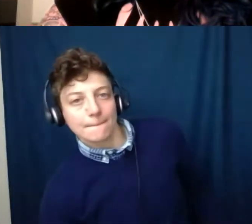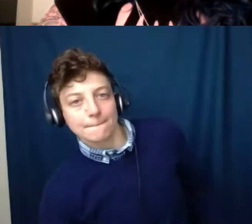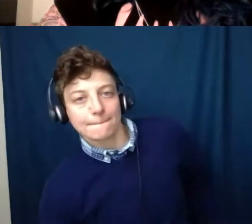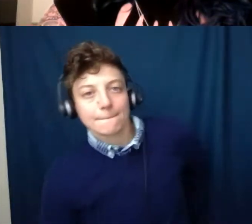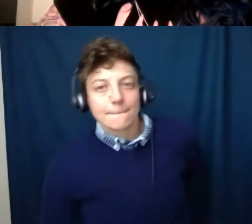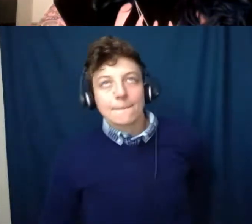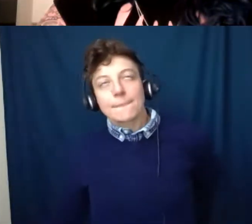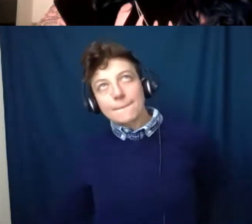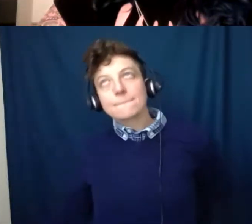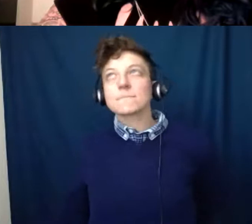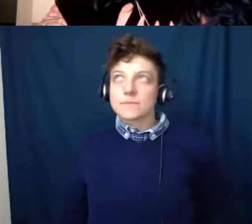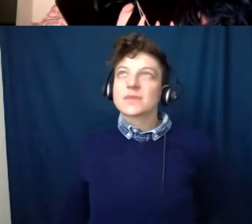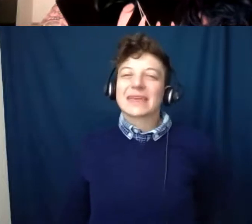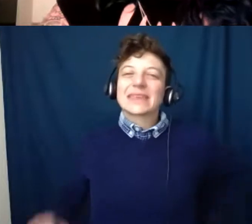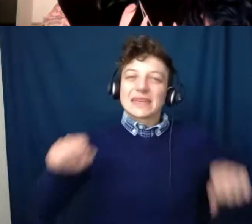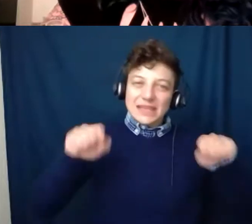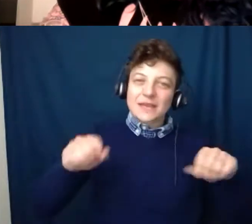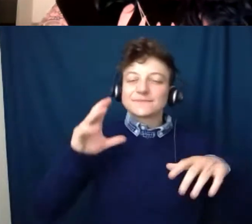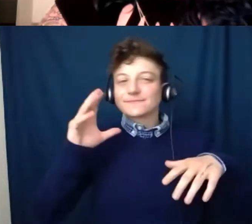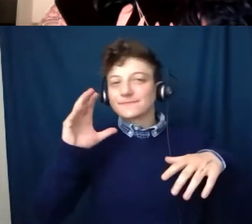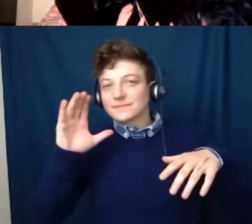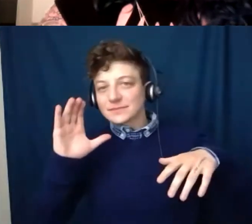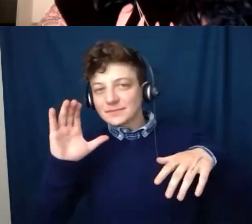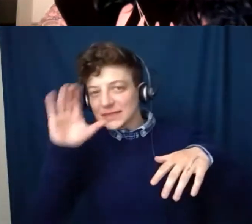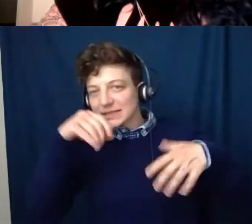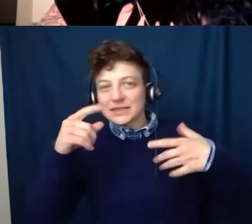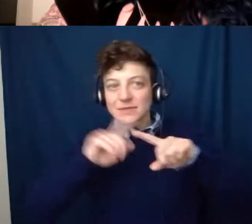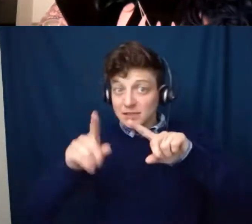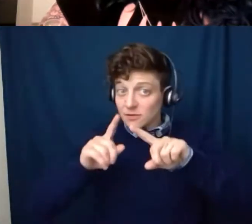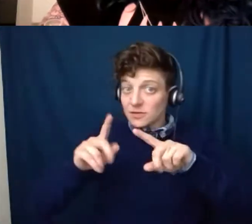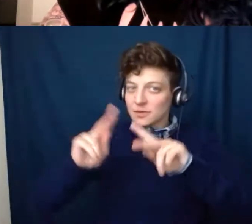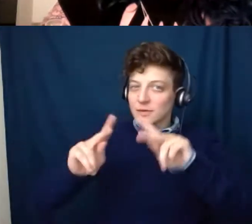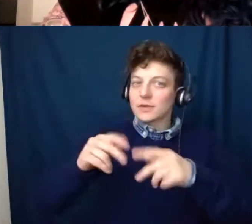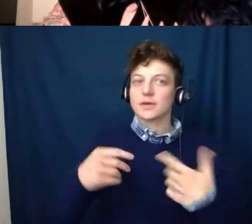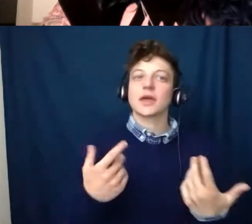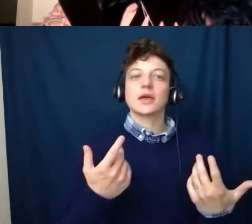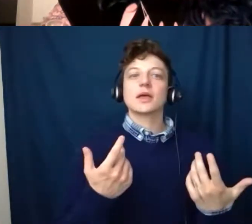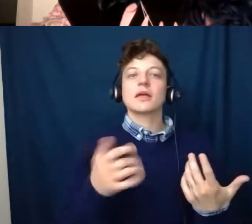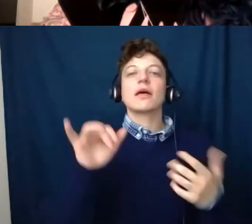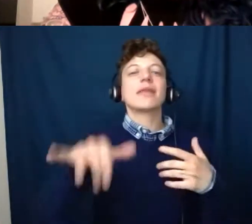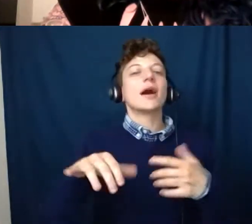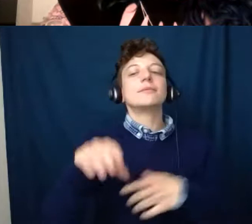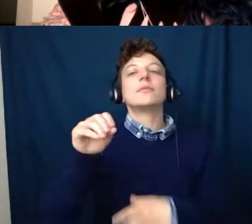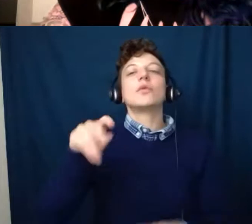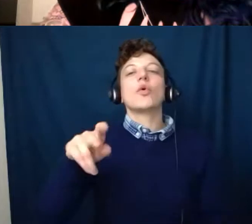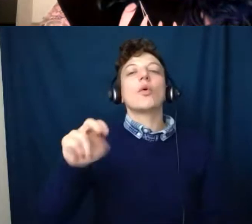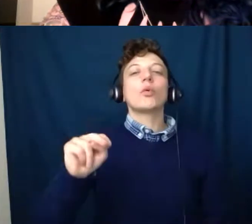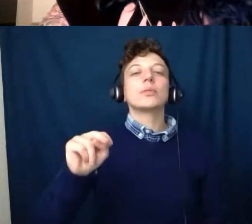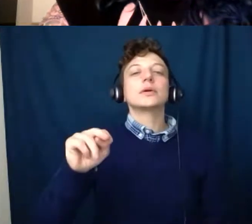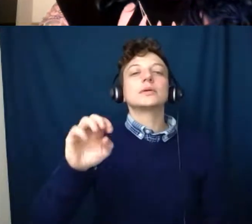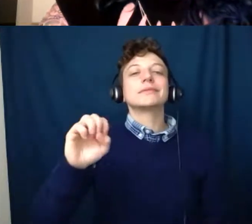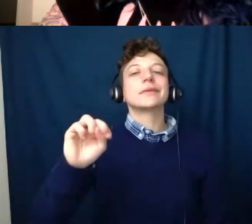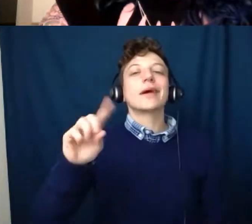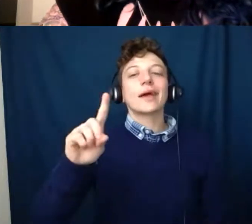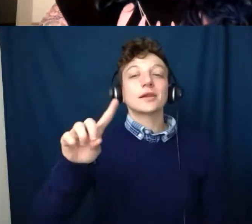signs can present differently. I think open-ended questions with friends or family members is always a great place to start. And I